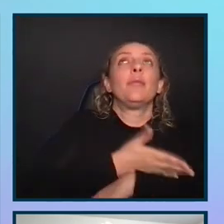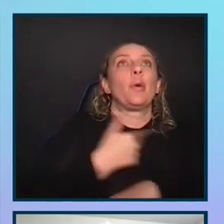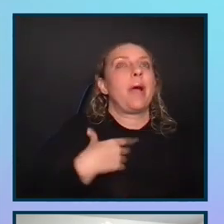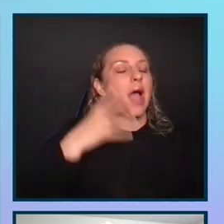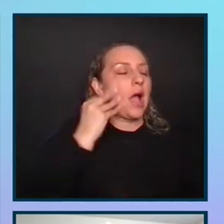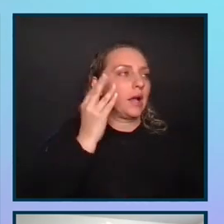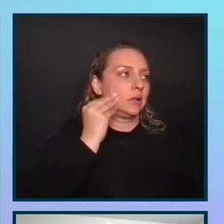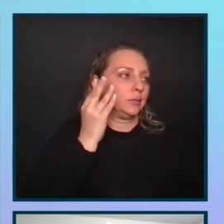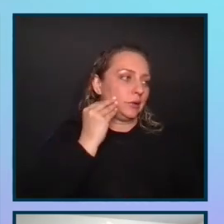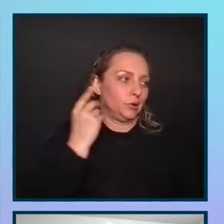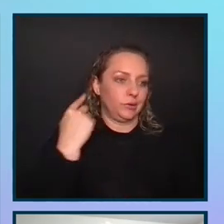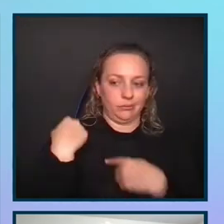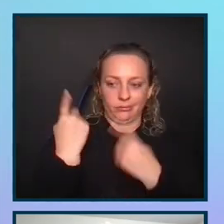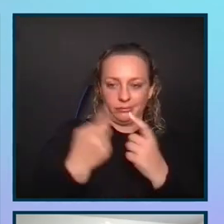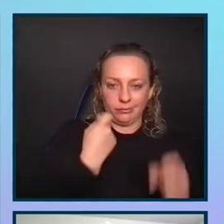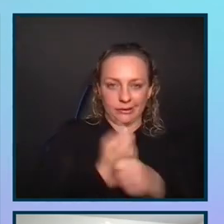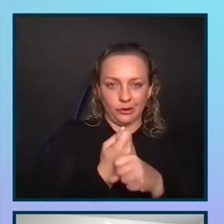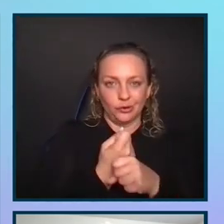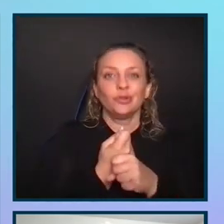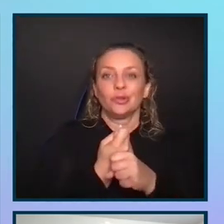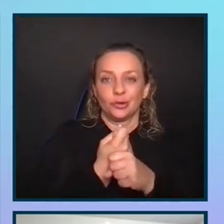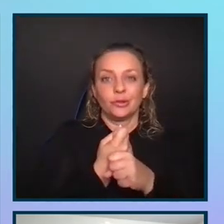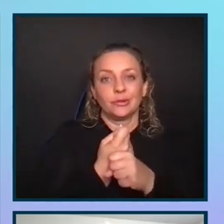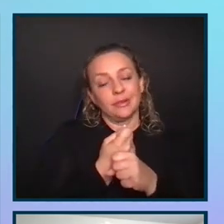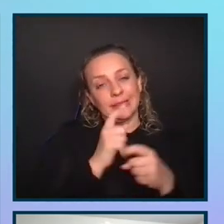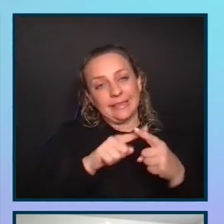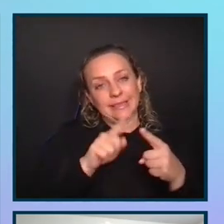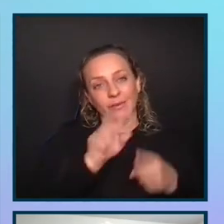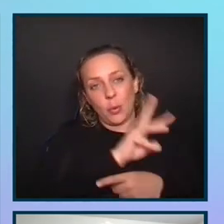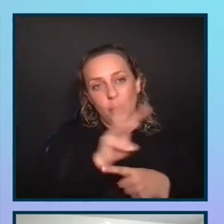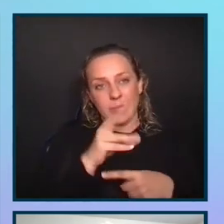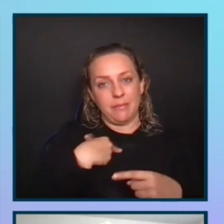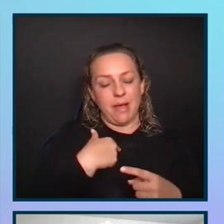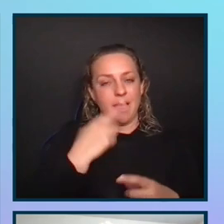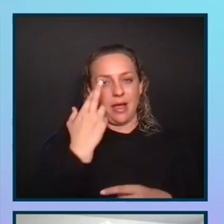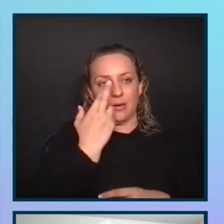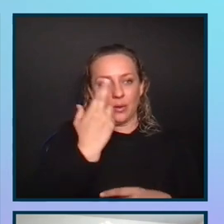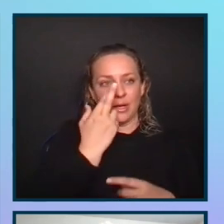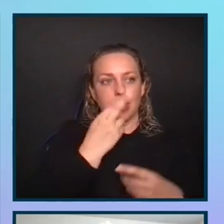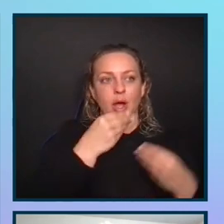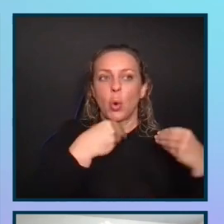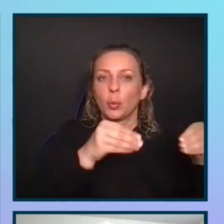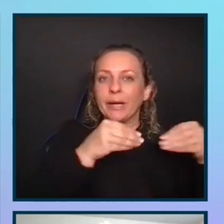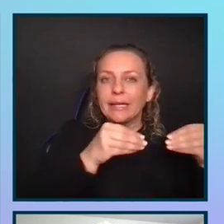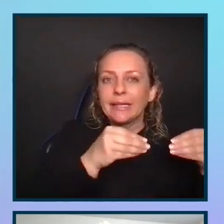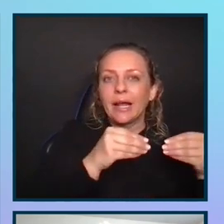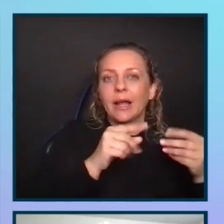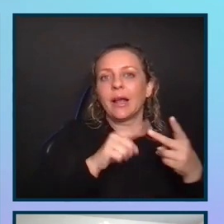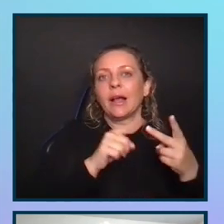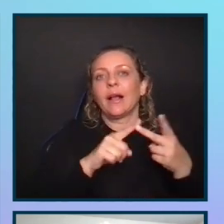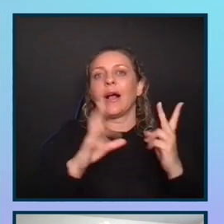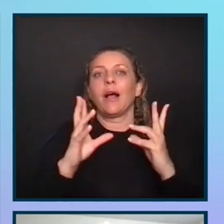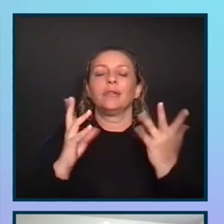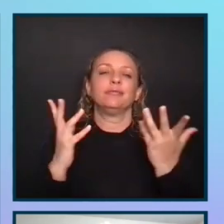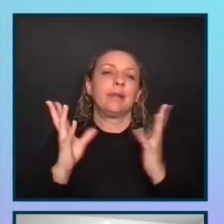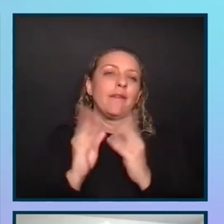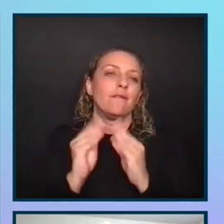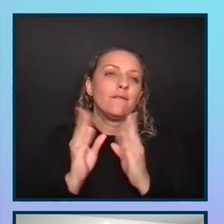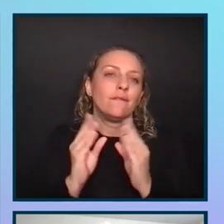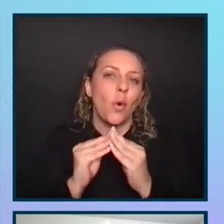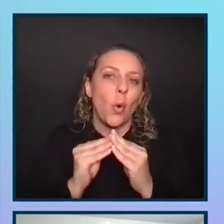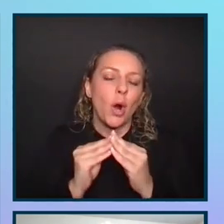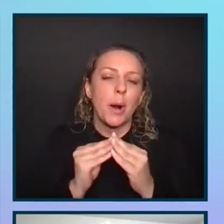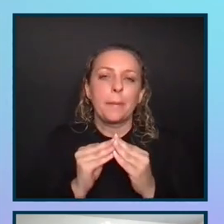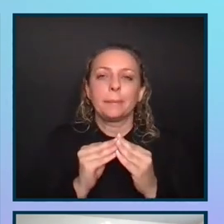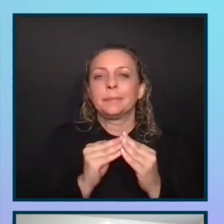a bit over the past year on a number of different sites. I have come across it on retail sites, in forums, when trying to